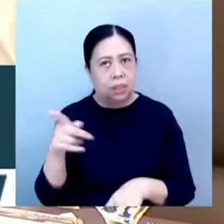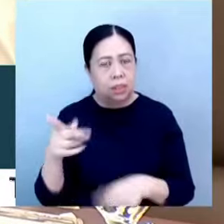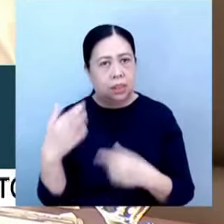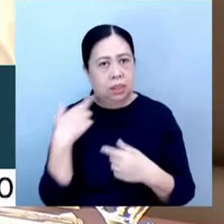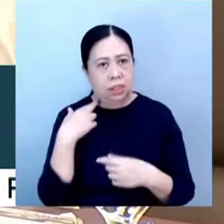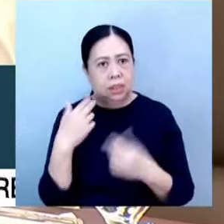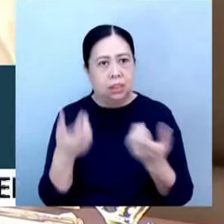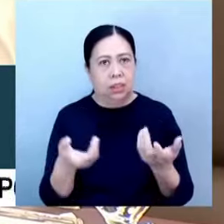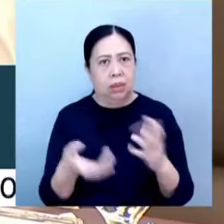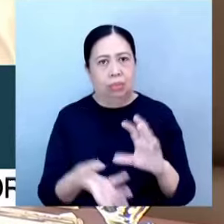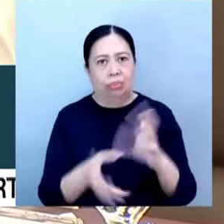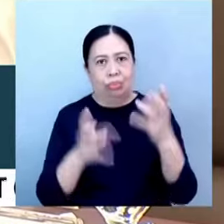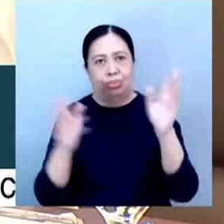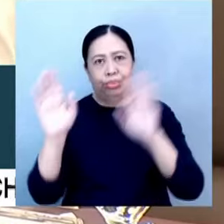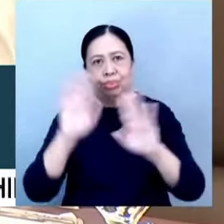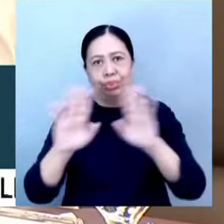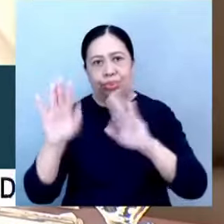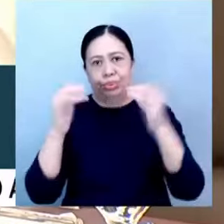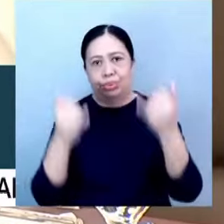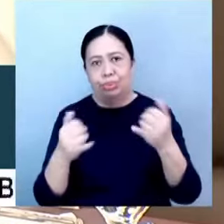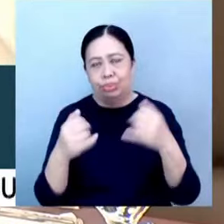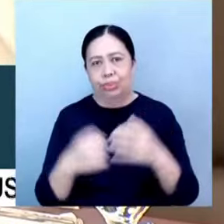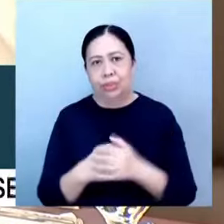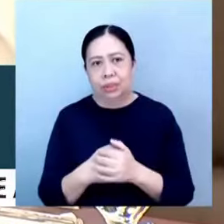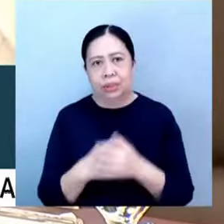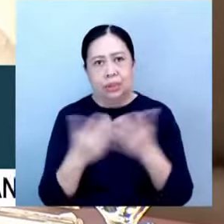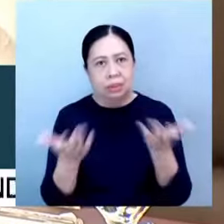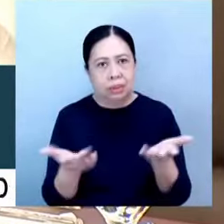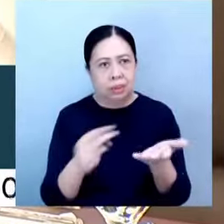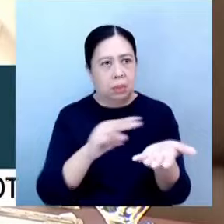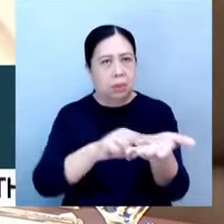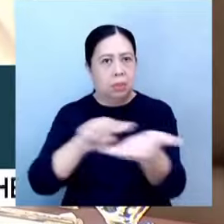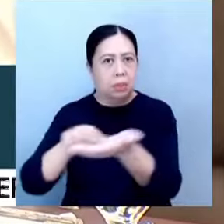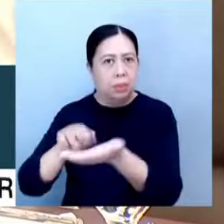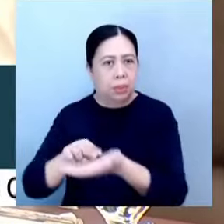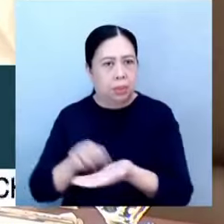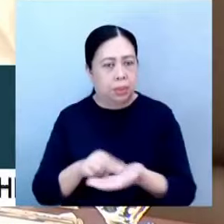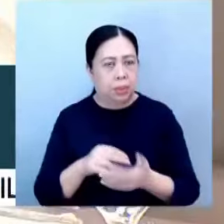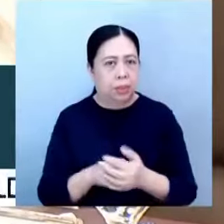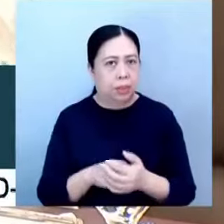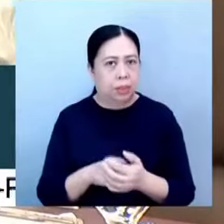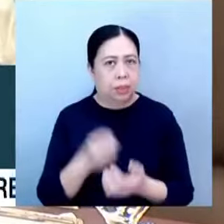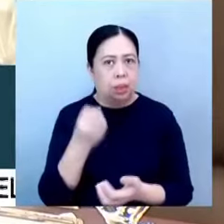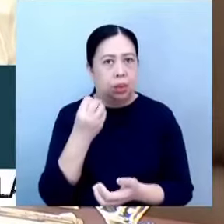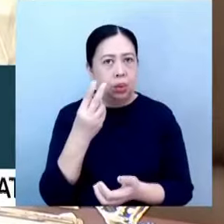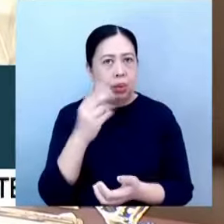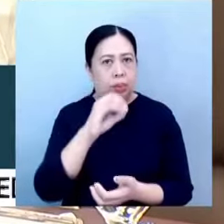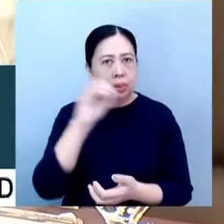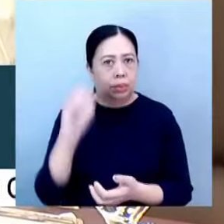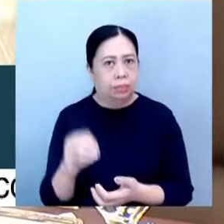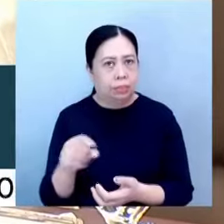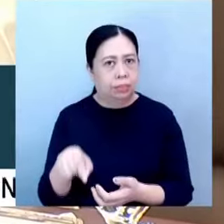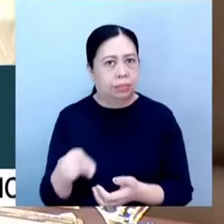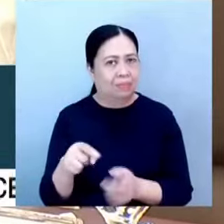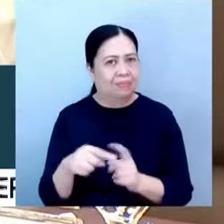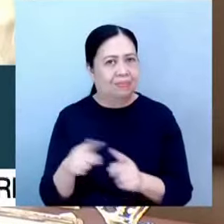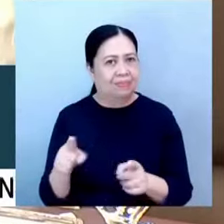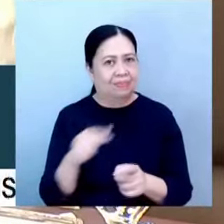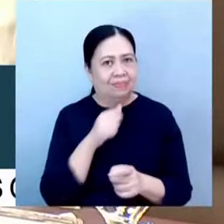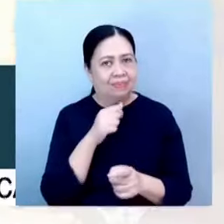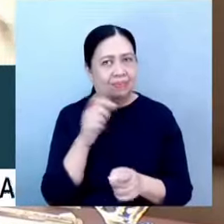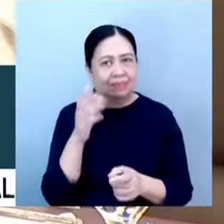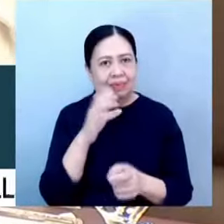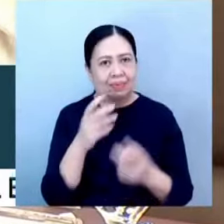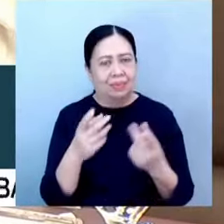controverted right now, where you have signatures by the 12%. This is not what is sought to be done